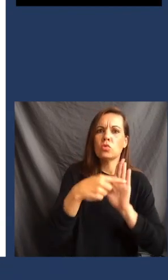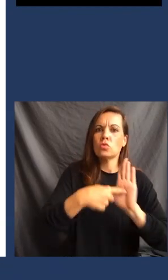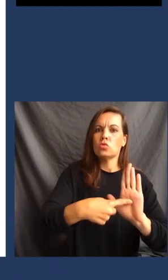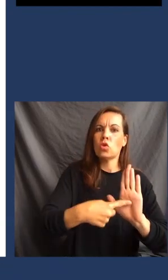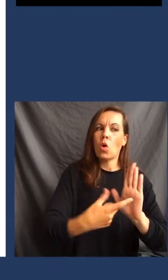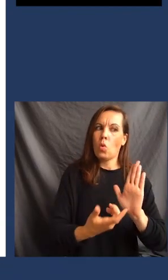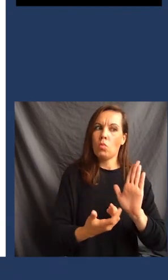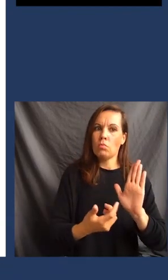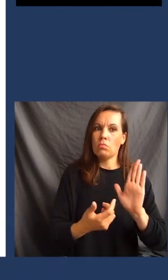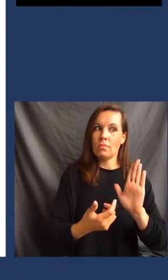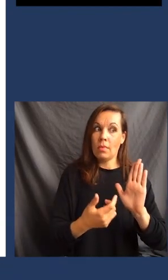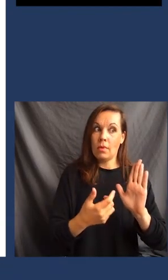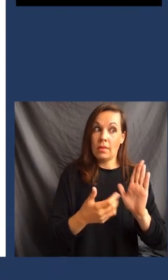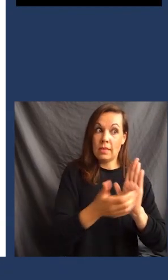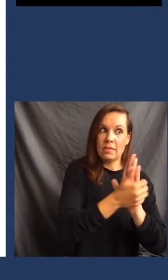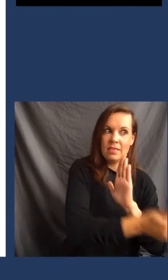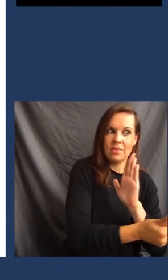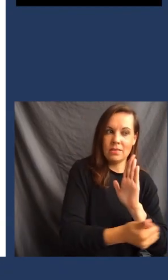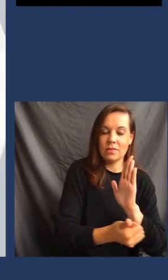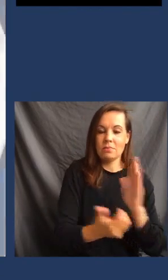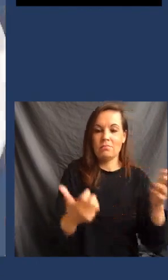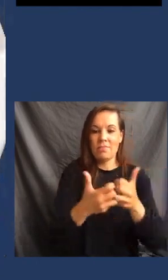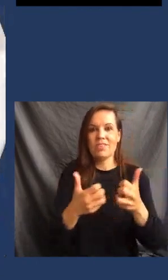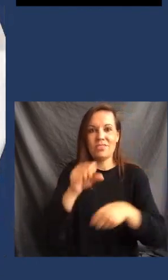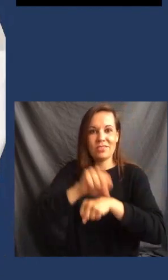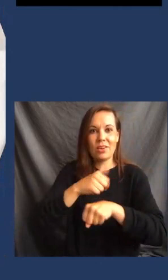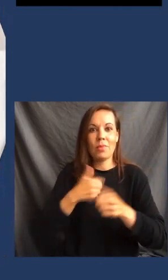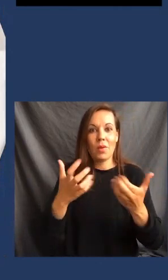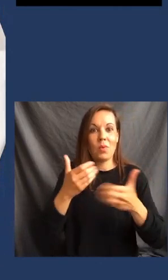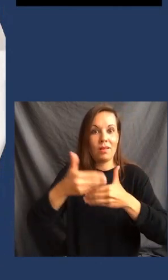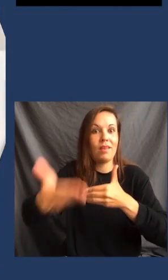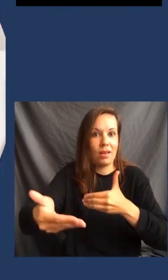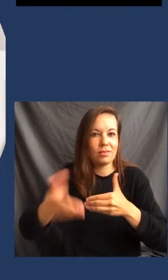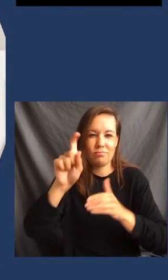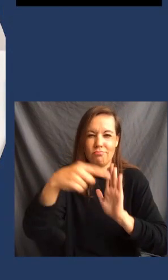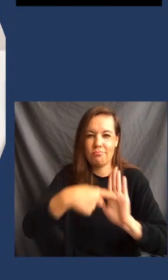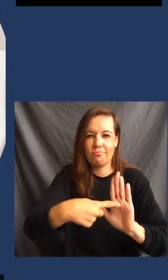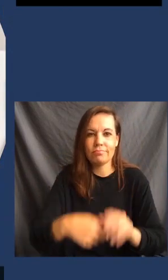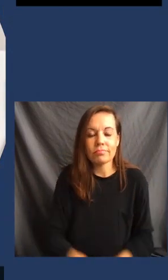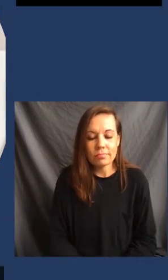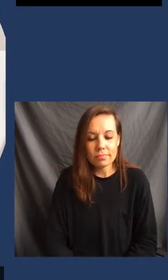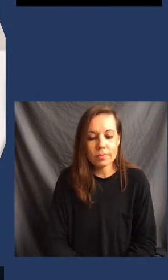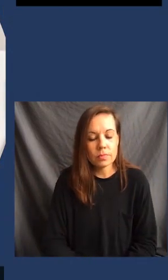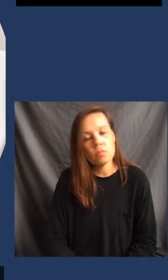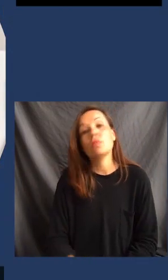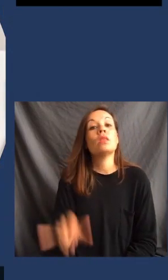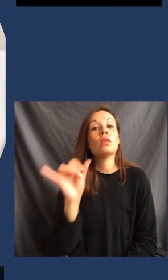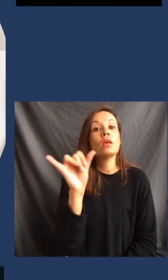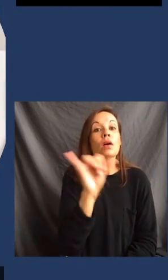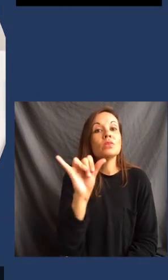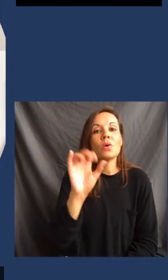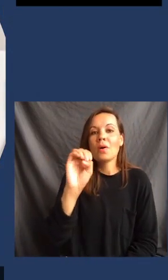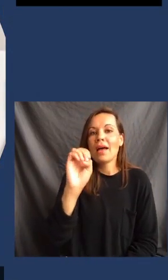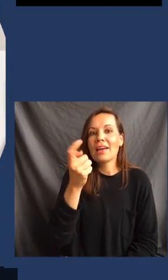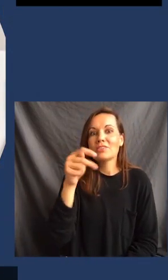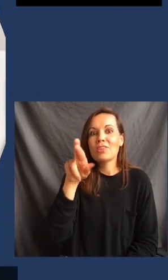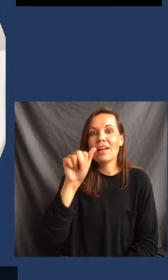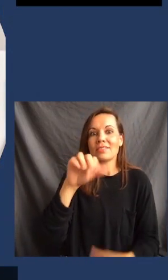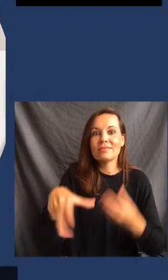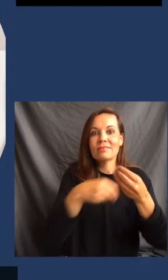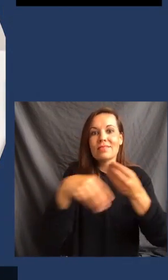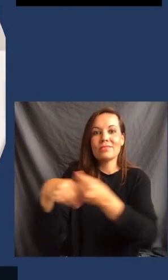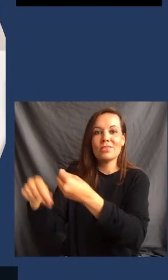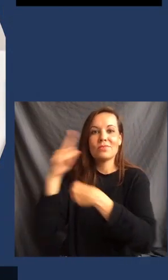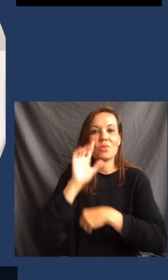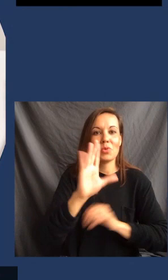reflects the skills needed for your next role that you are searching for. There are also some awesome extras for your profile as well that you